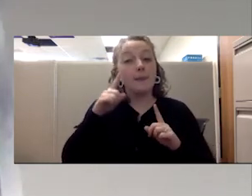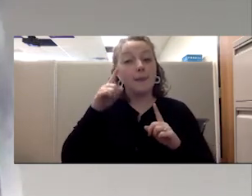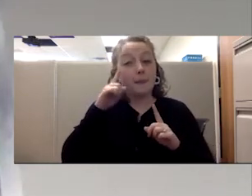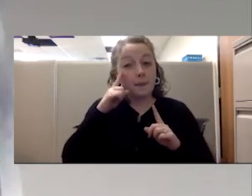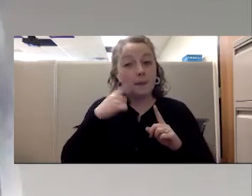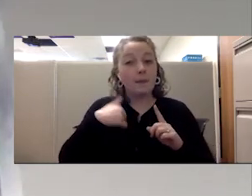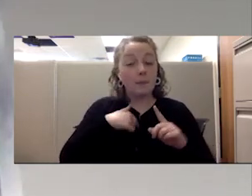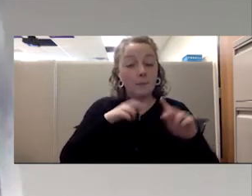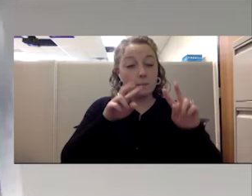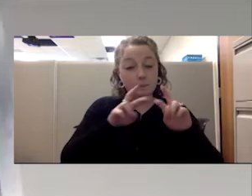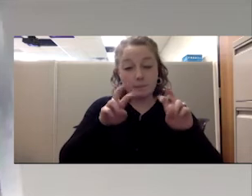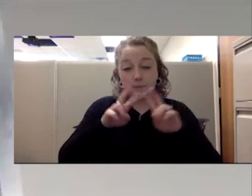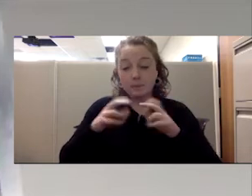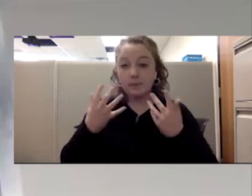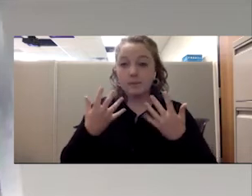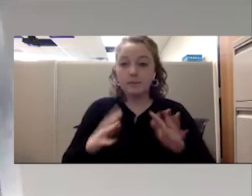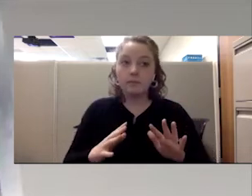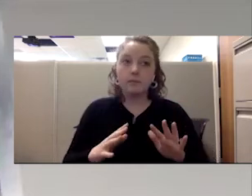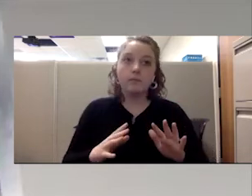over MCC's campus,